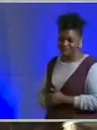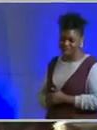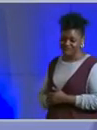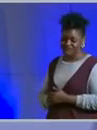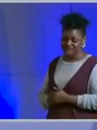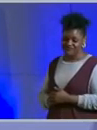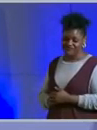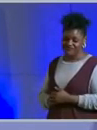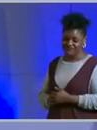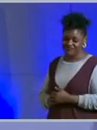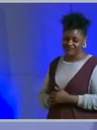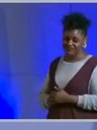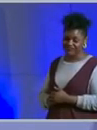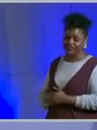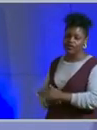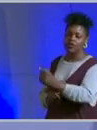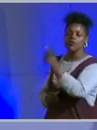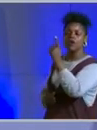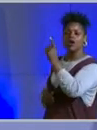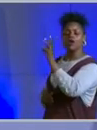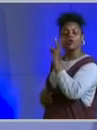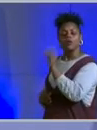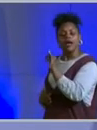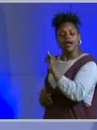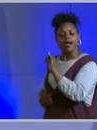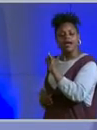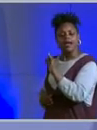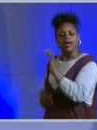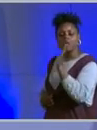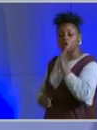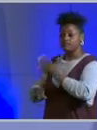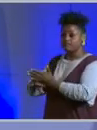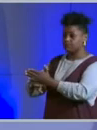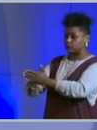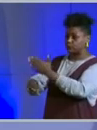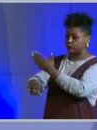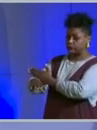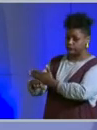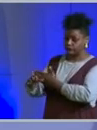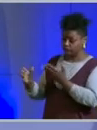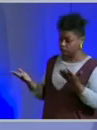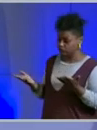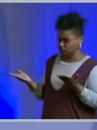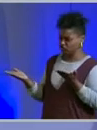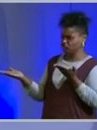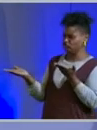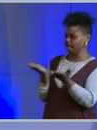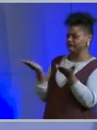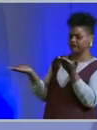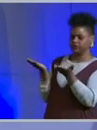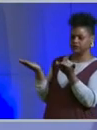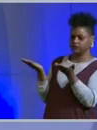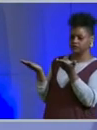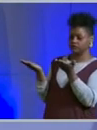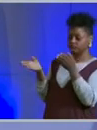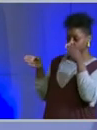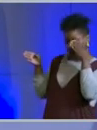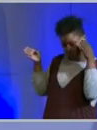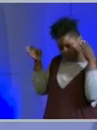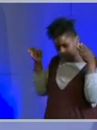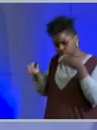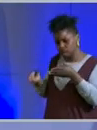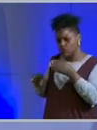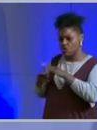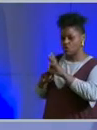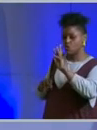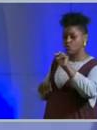So one way that we're going to improve service delivery, and we're very focused on wards